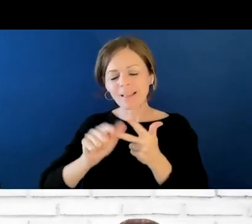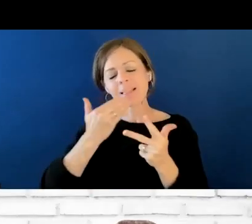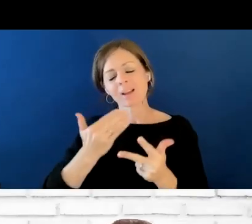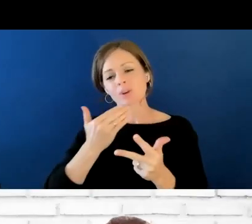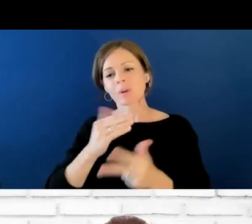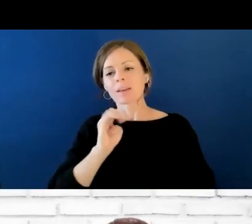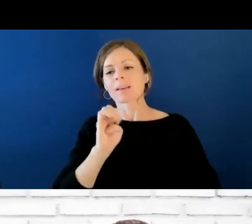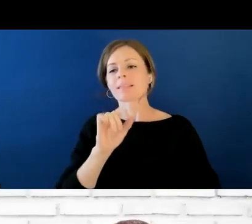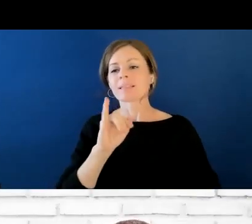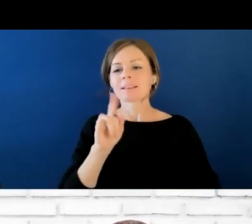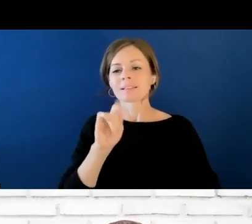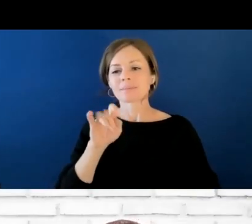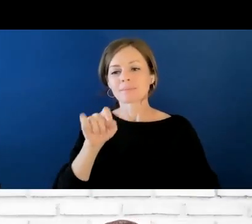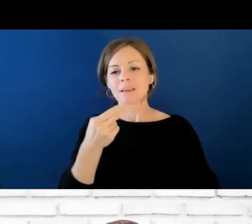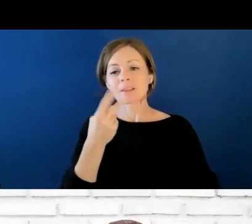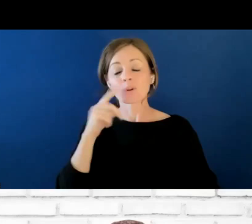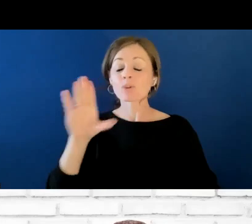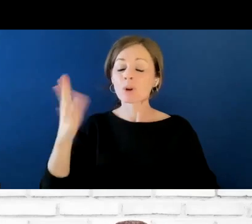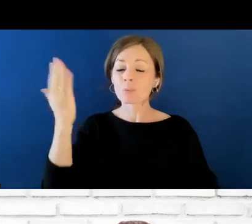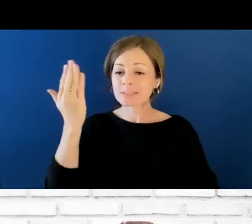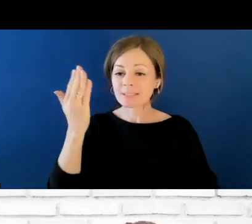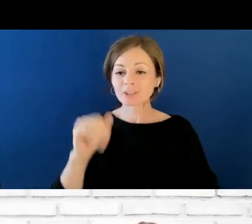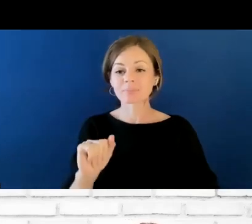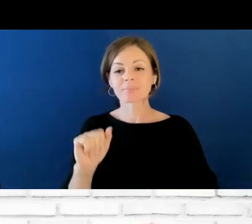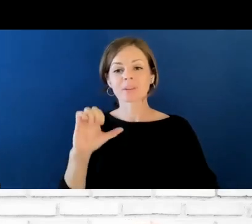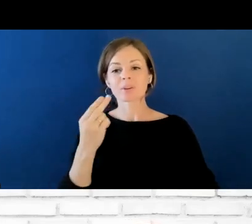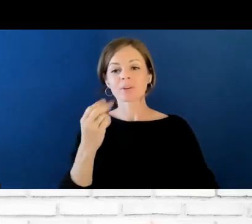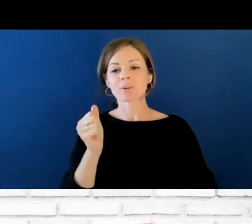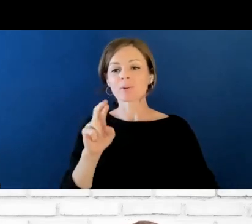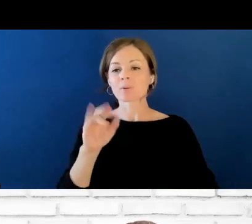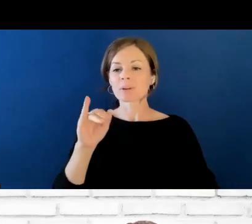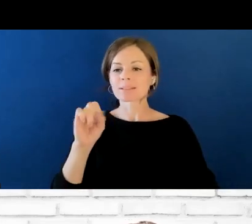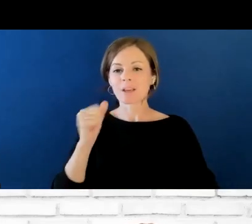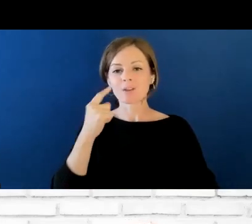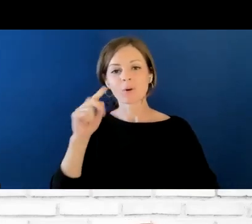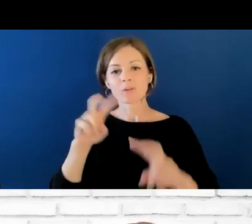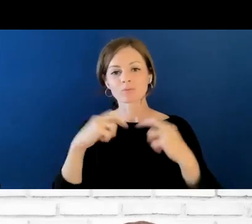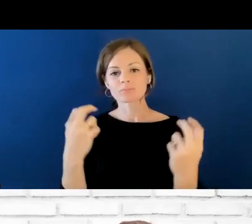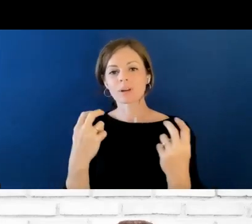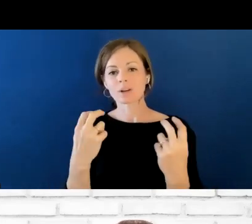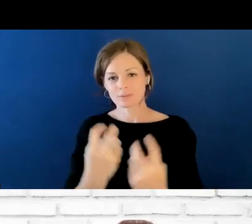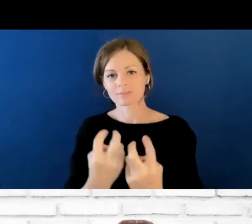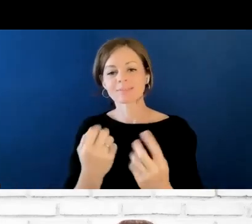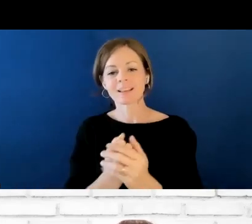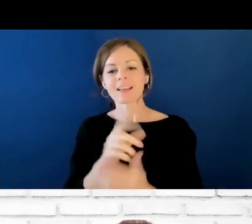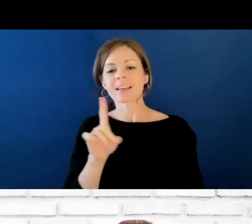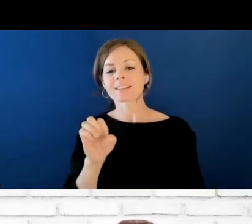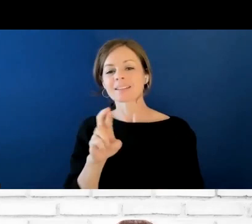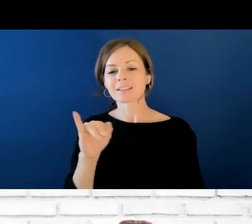thank you so much for the presentation. Thank you, Carissa, for the roundtable, and Derek as well for the